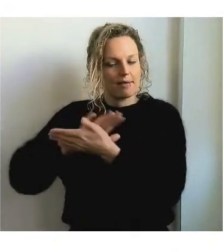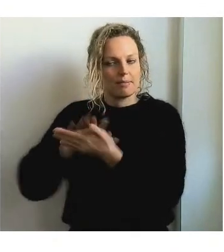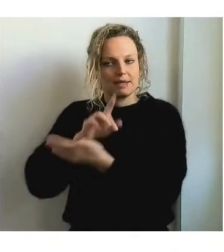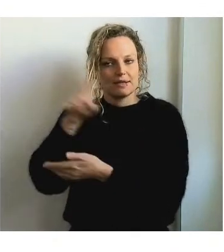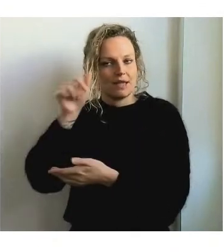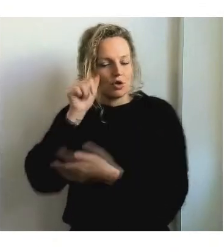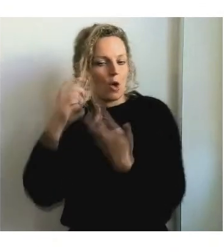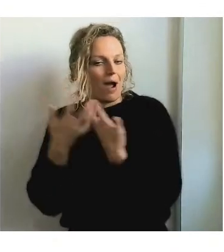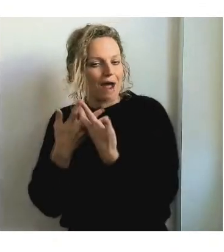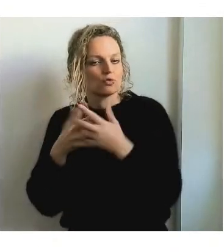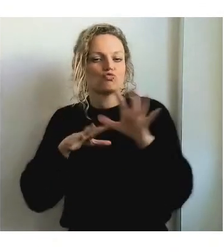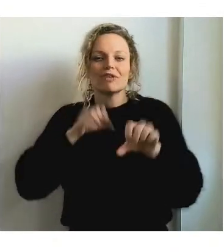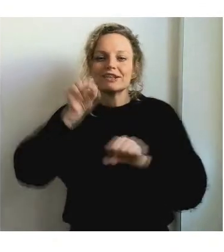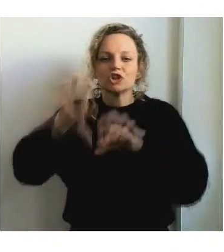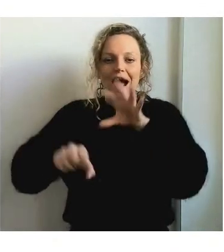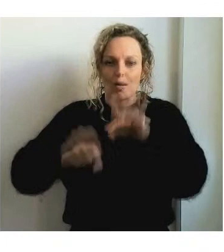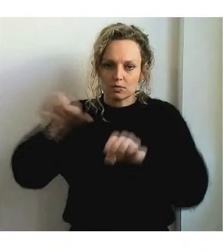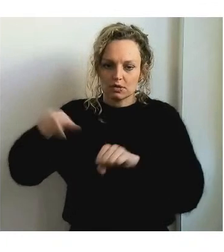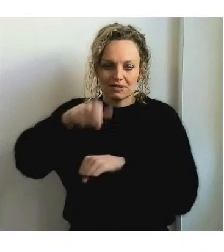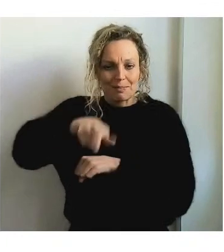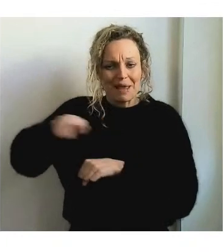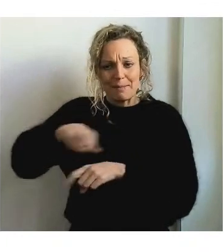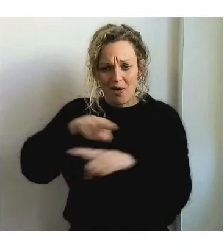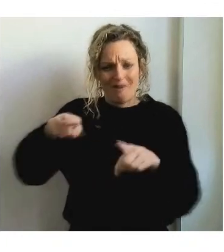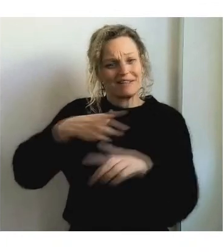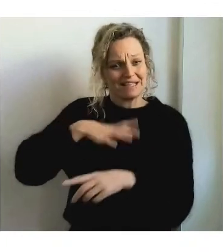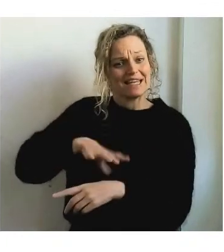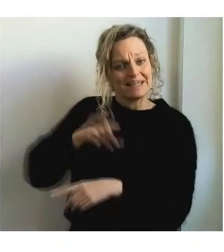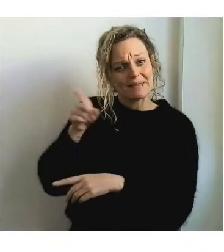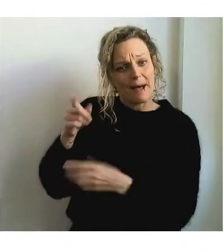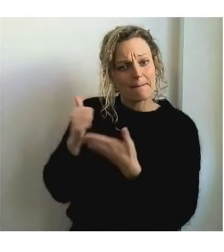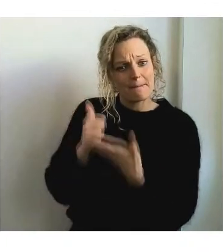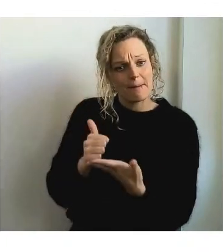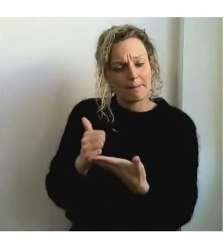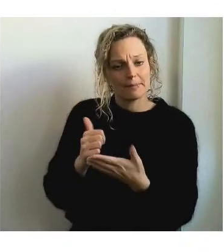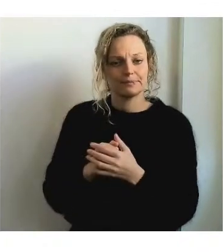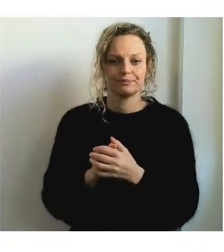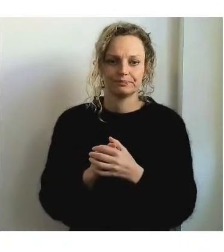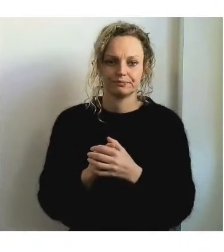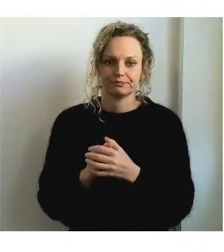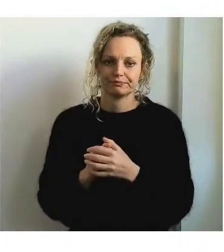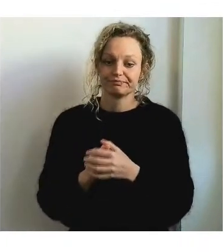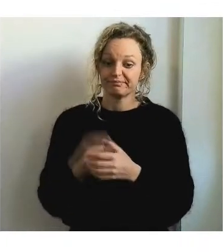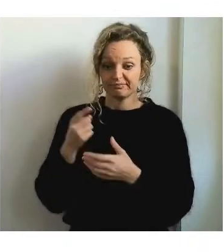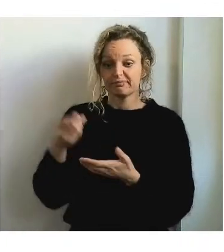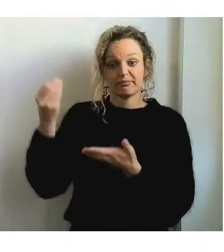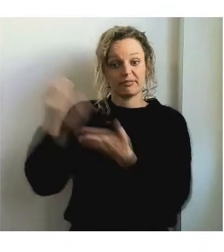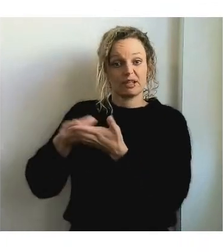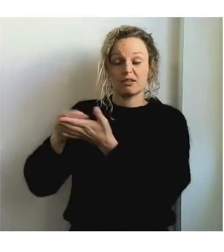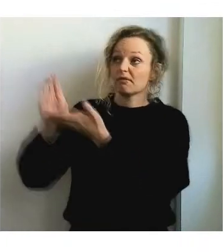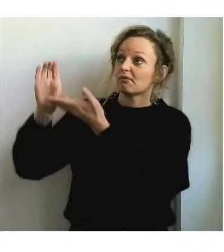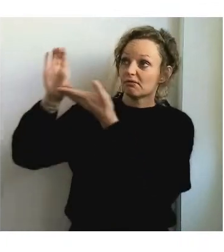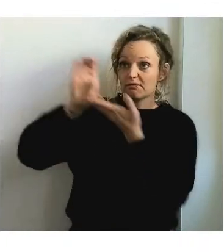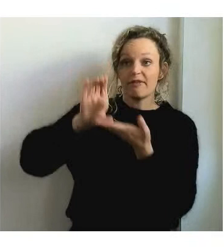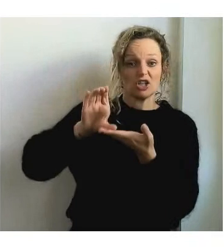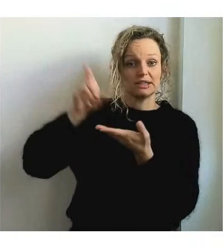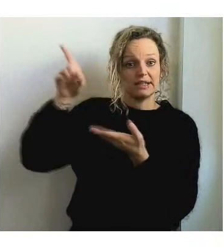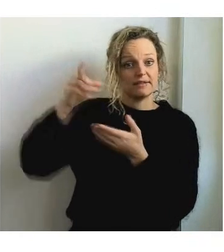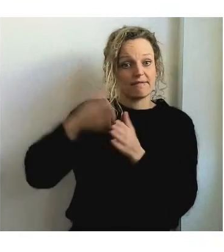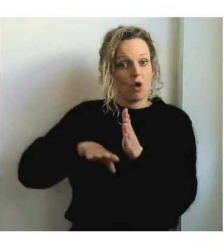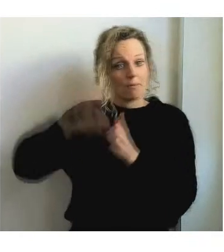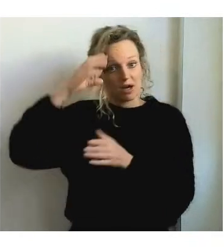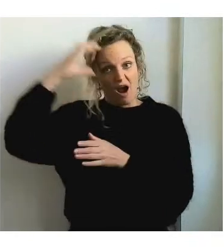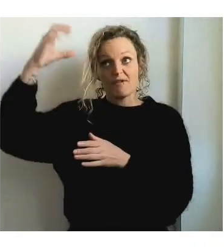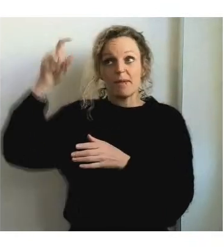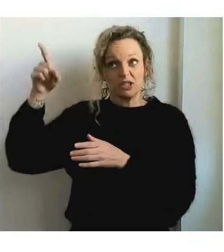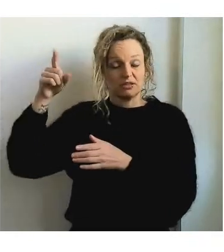that this is reaching the right people. This is kind of, supported, funded by government. It's really important, it has to reach the right people.